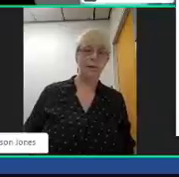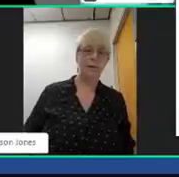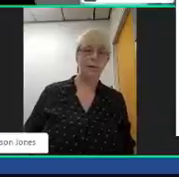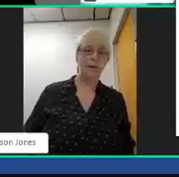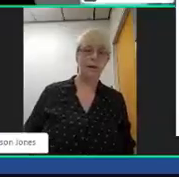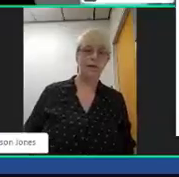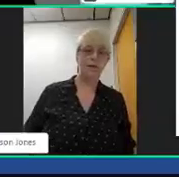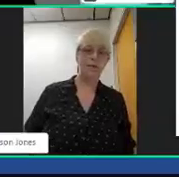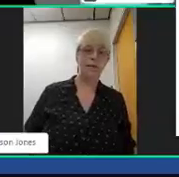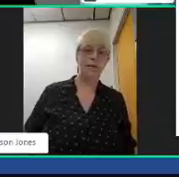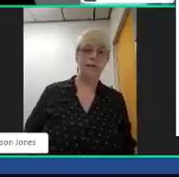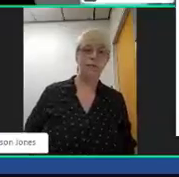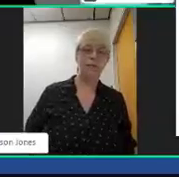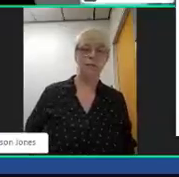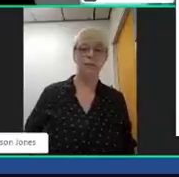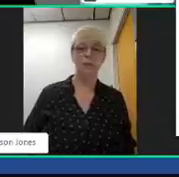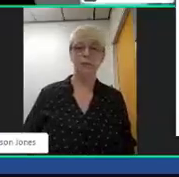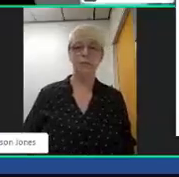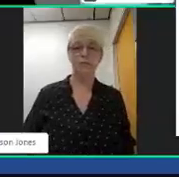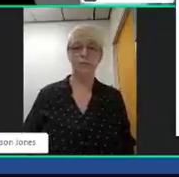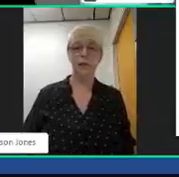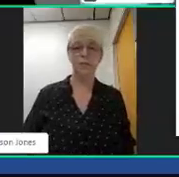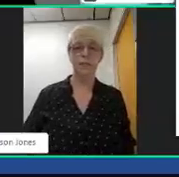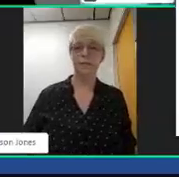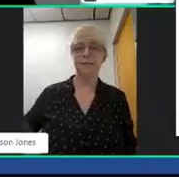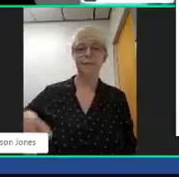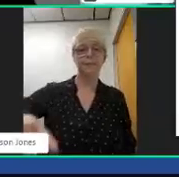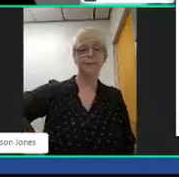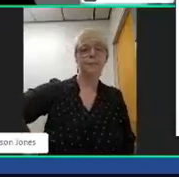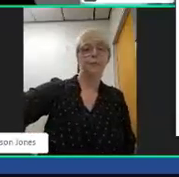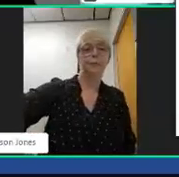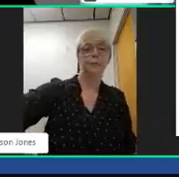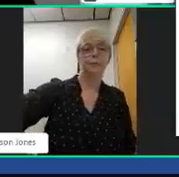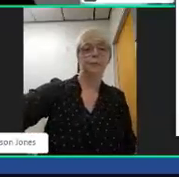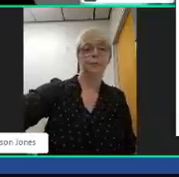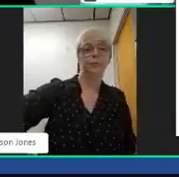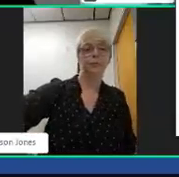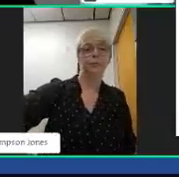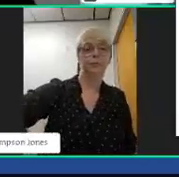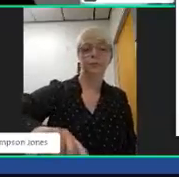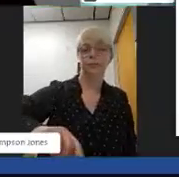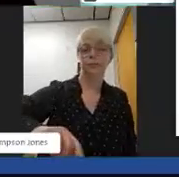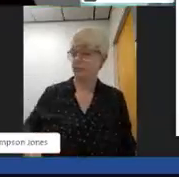very good point on how long it takes to go through documents.